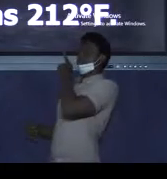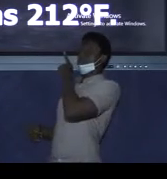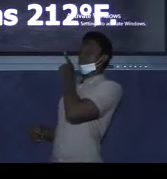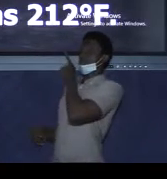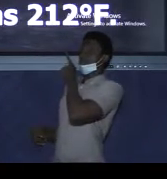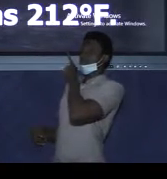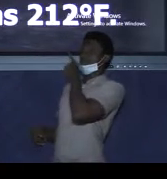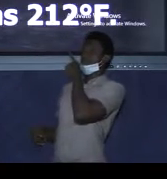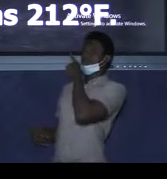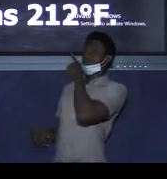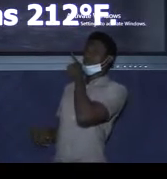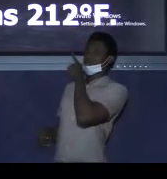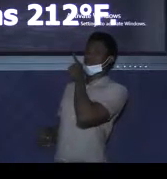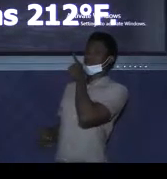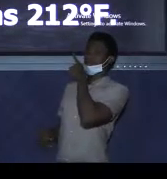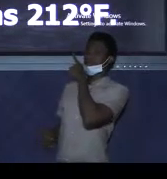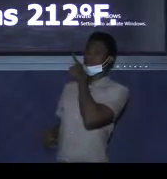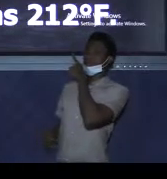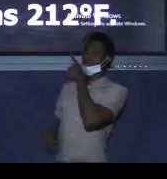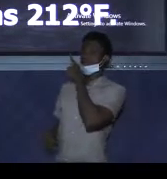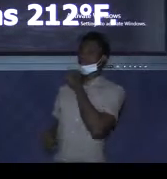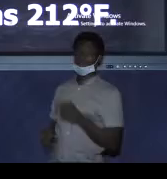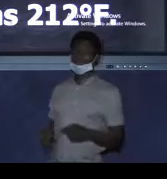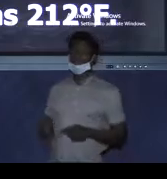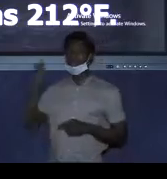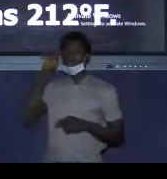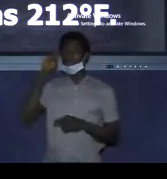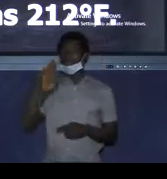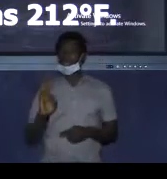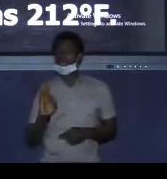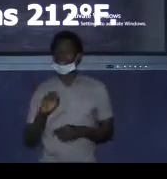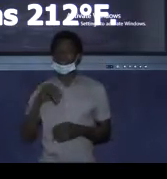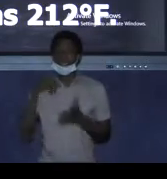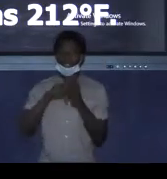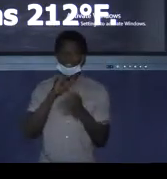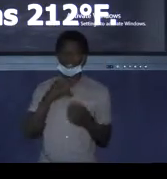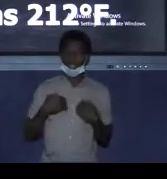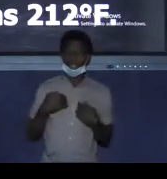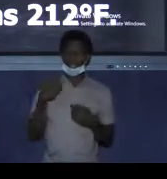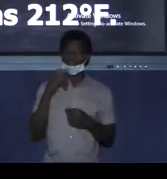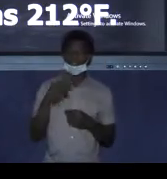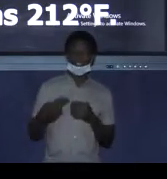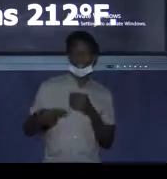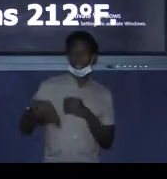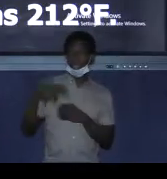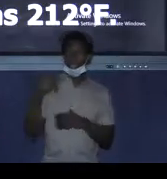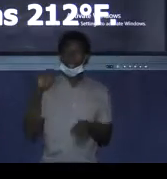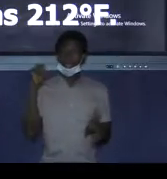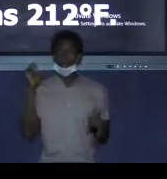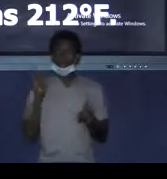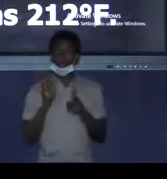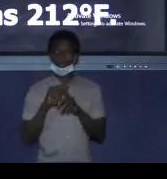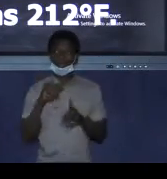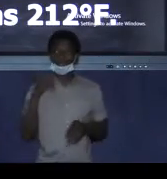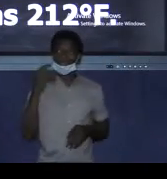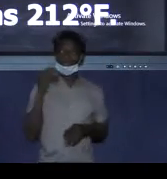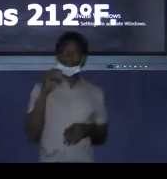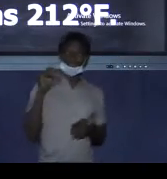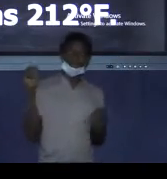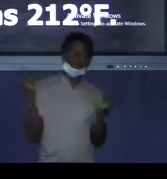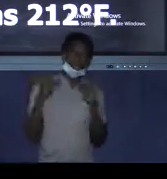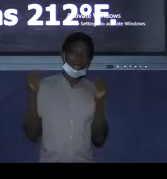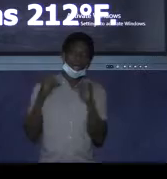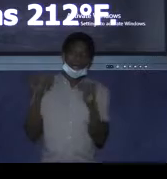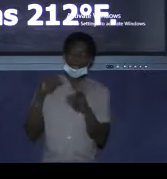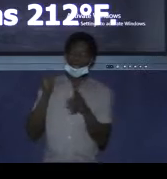Can you see it? This is degree Fahrenheit. This is, so it has the highest point of water. It has the ice point